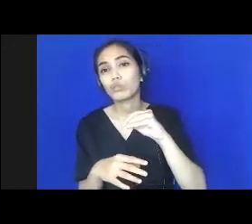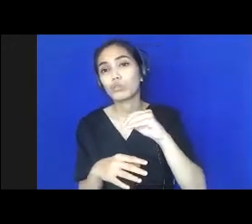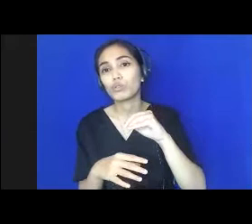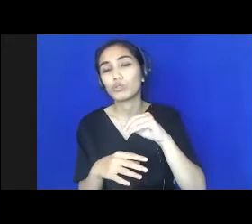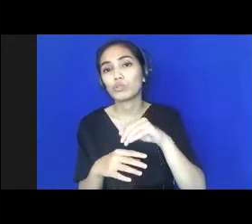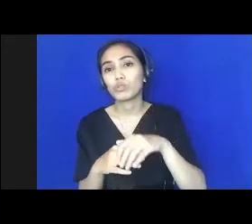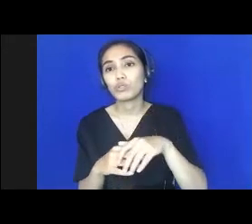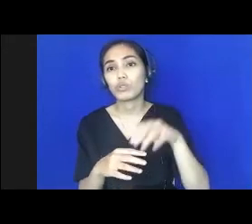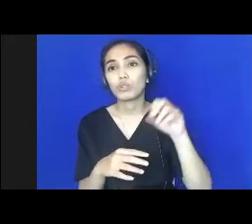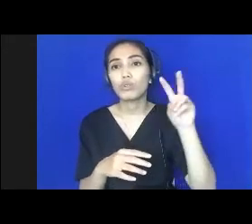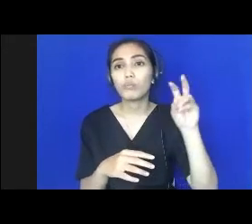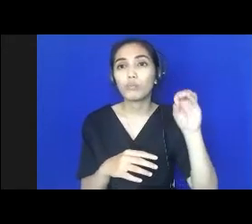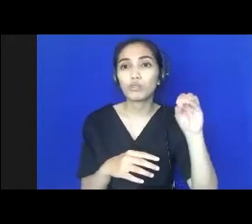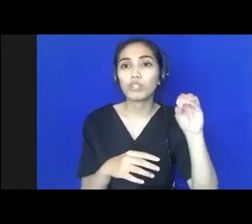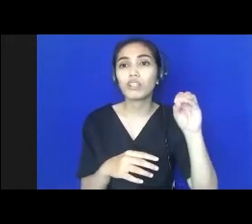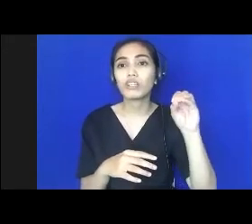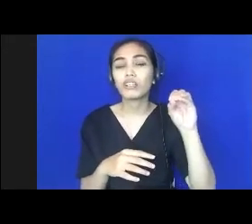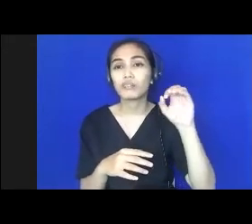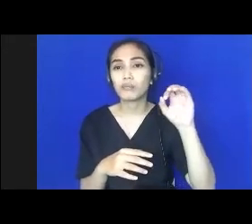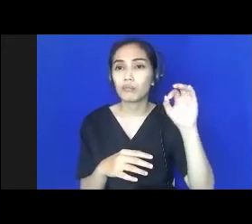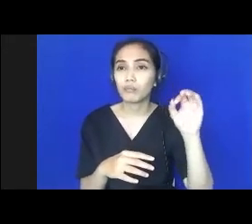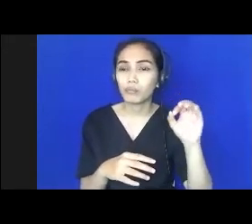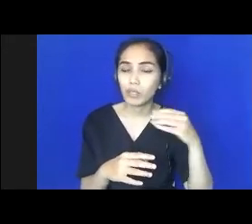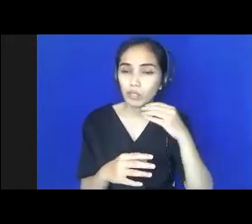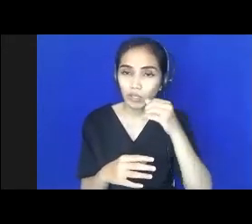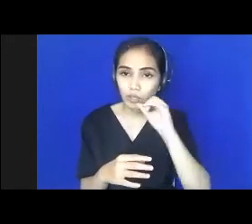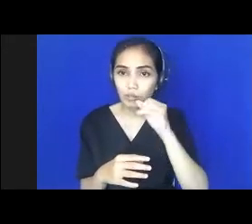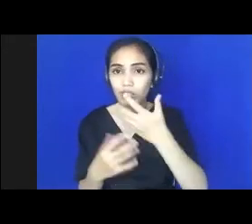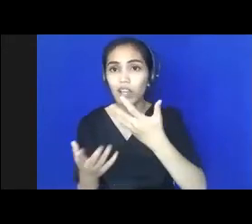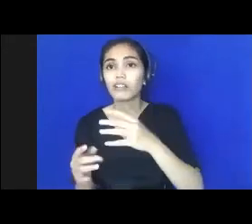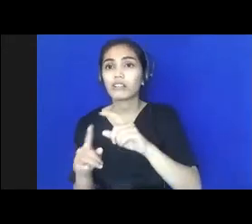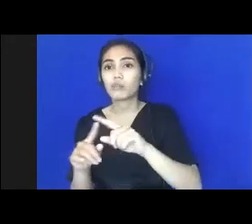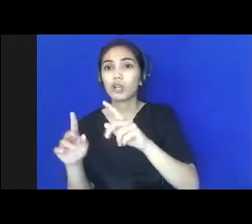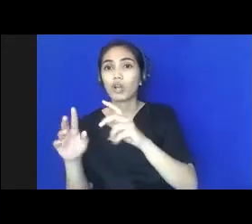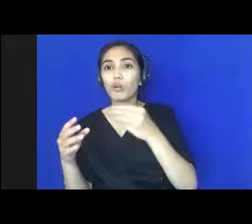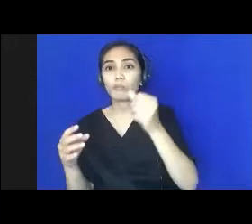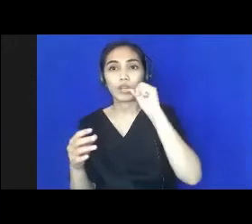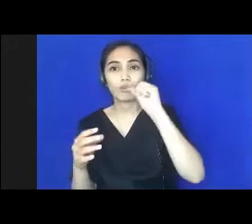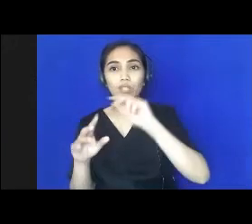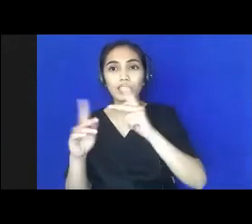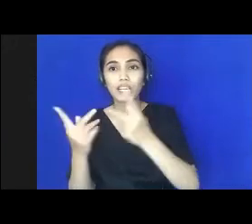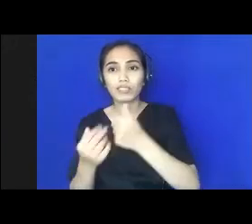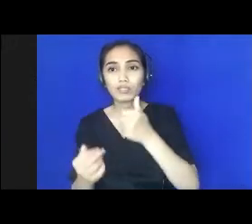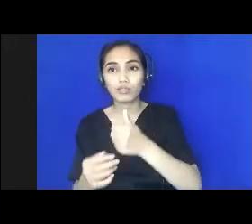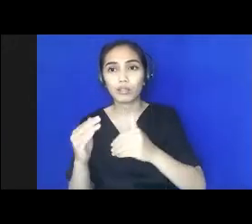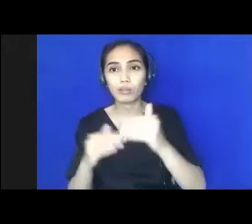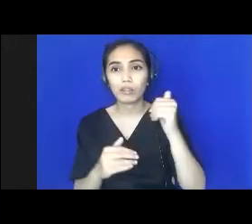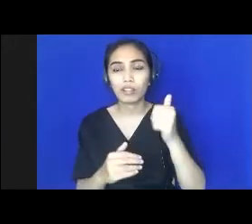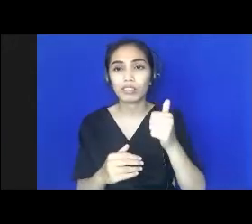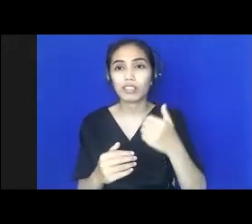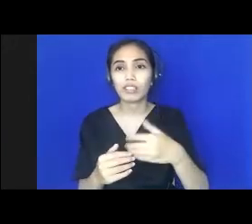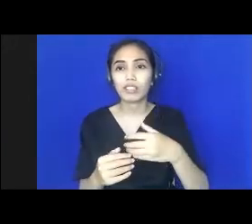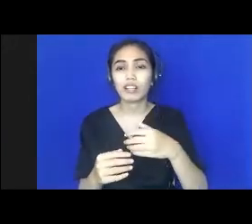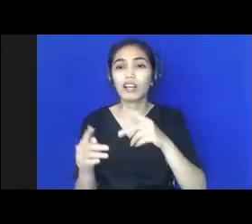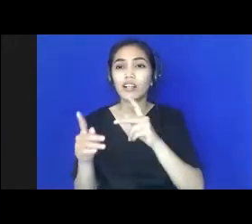more than 2 times as likely to consume the tablet when it was given in class. Next slide,